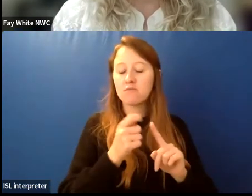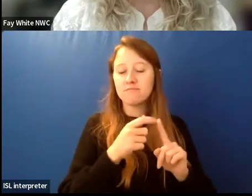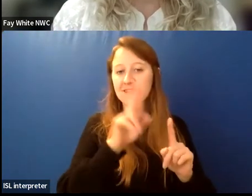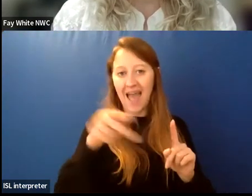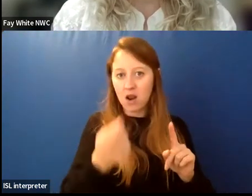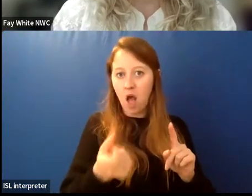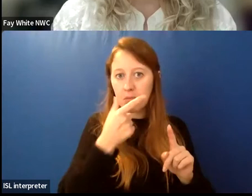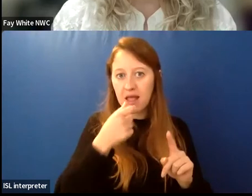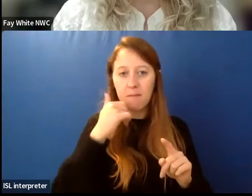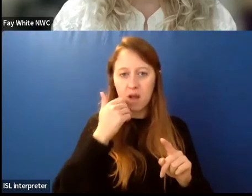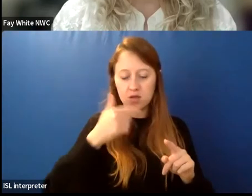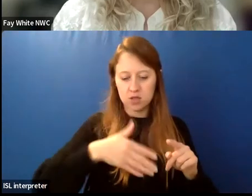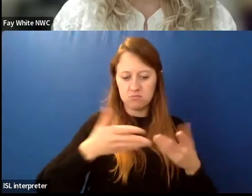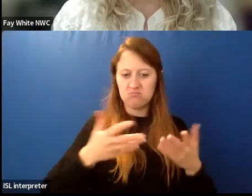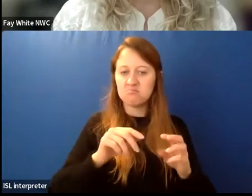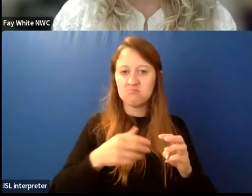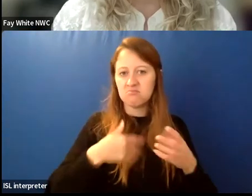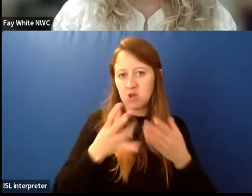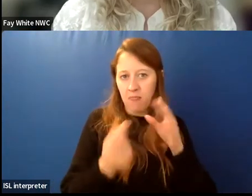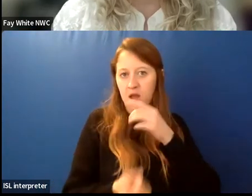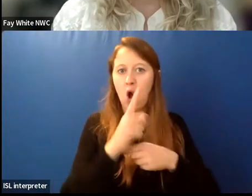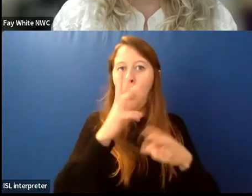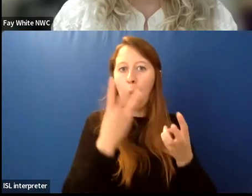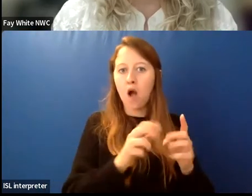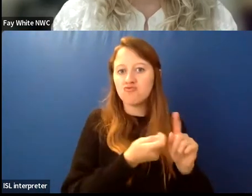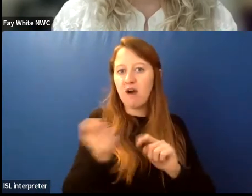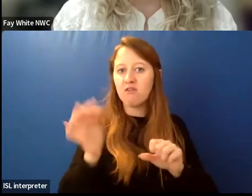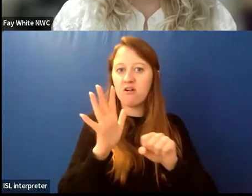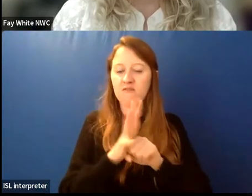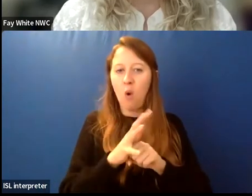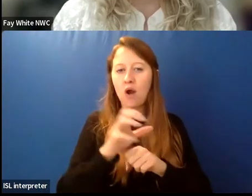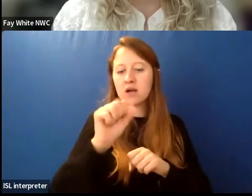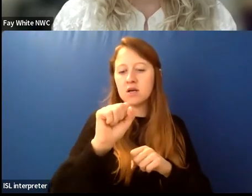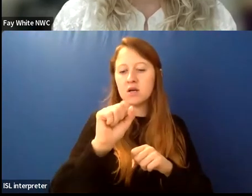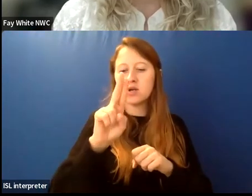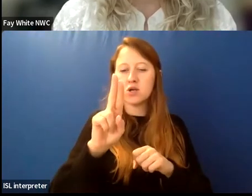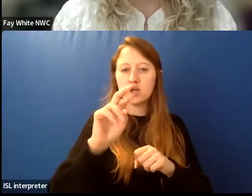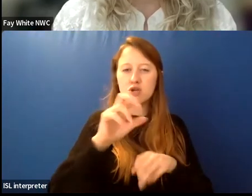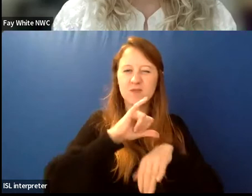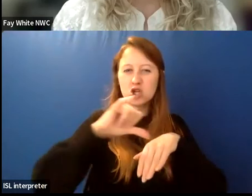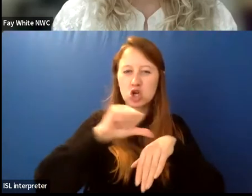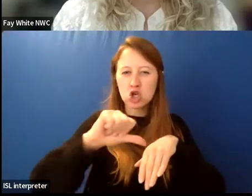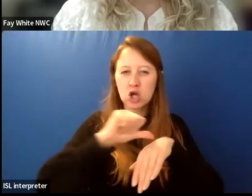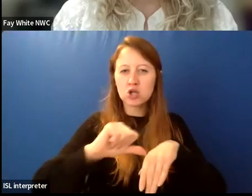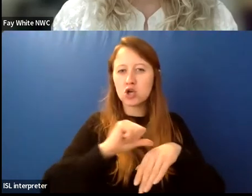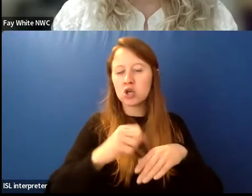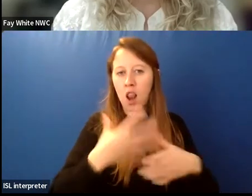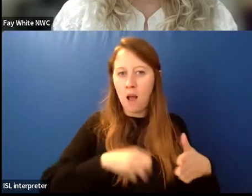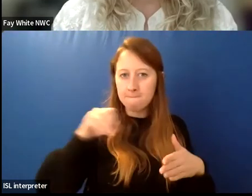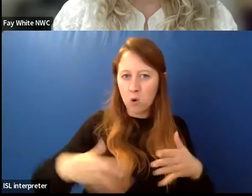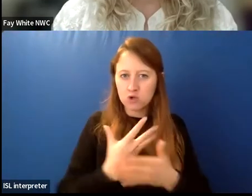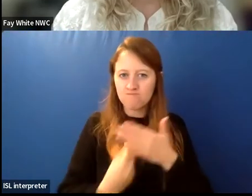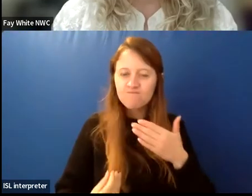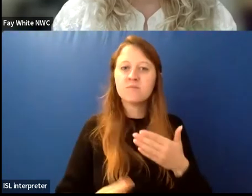method in the Irish system right now, which is quite important. So we see people who've had multiple rounds